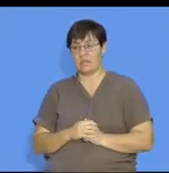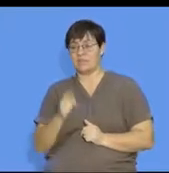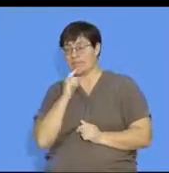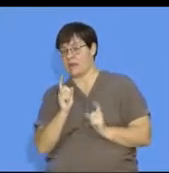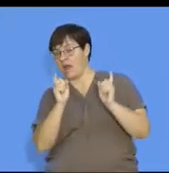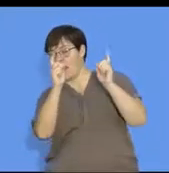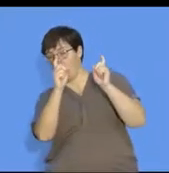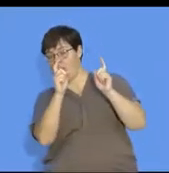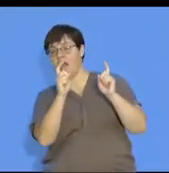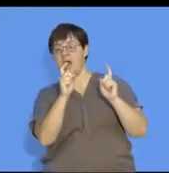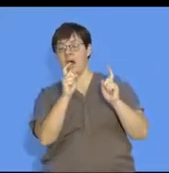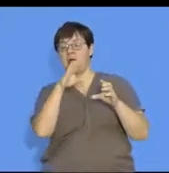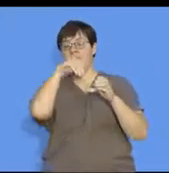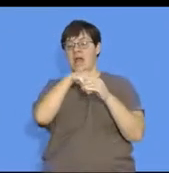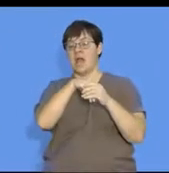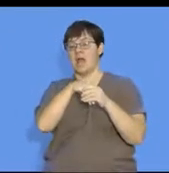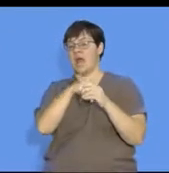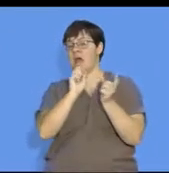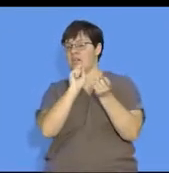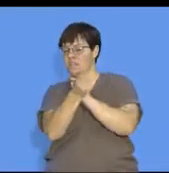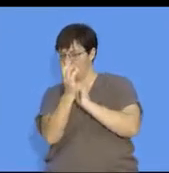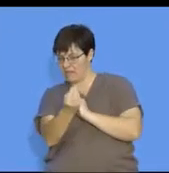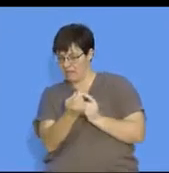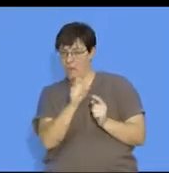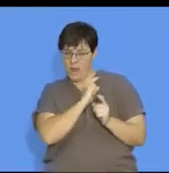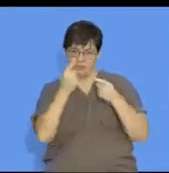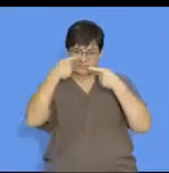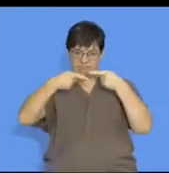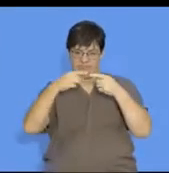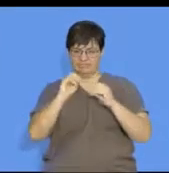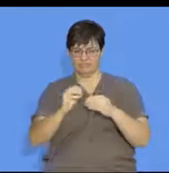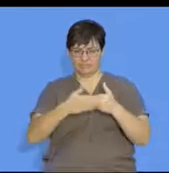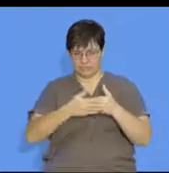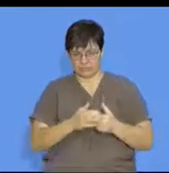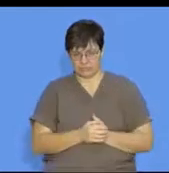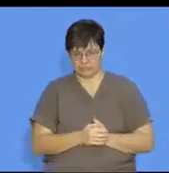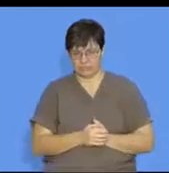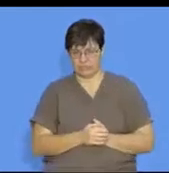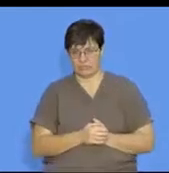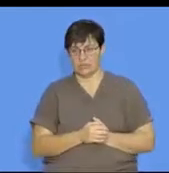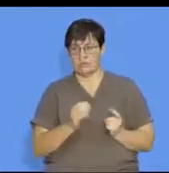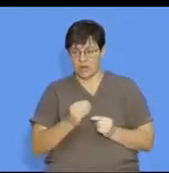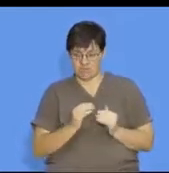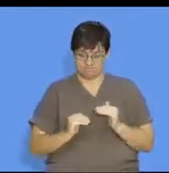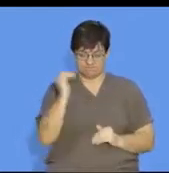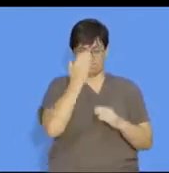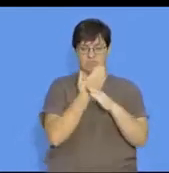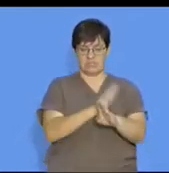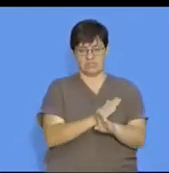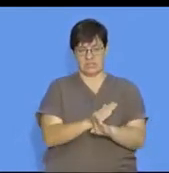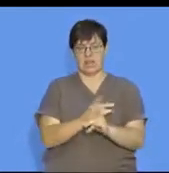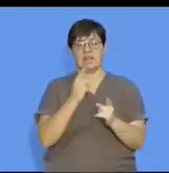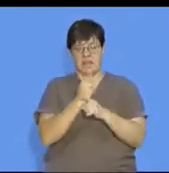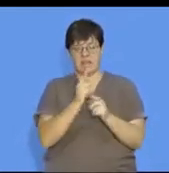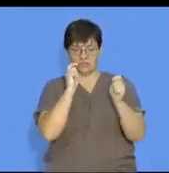resistor and then measure the terminal potential difference while the switch is closed, right? So we'll set up the resistor to a high resistance